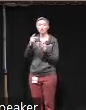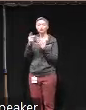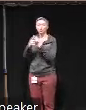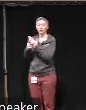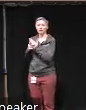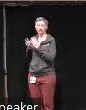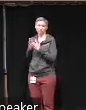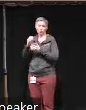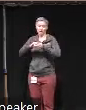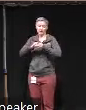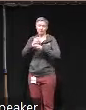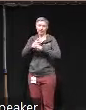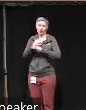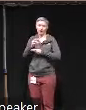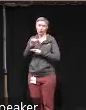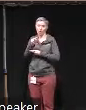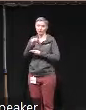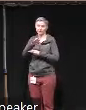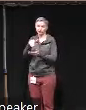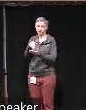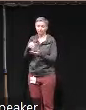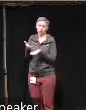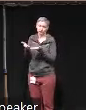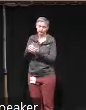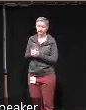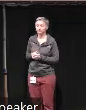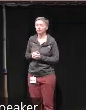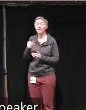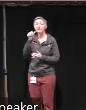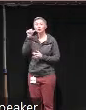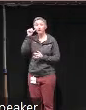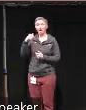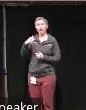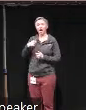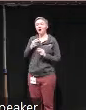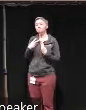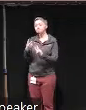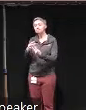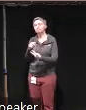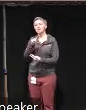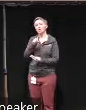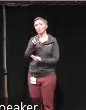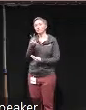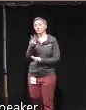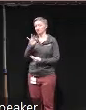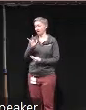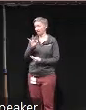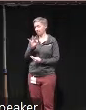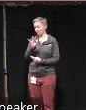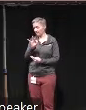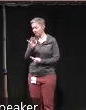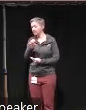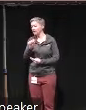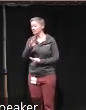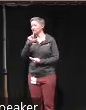collaborative care and wellness service. And yesterday I did a walkthrough for 179 Surly Trails, our